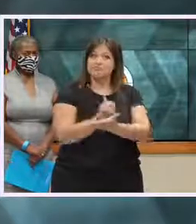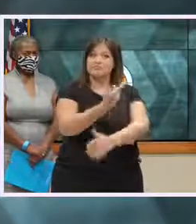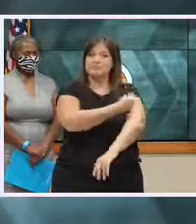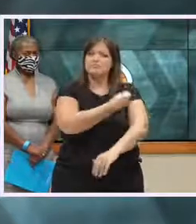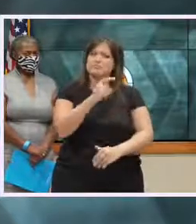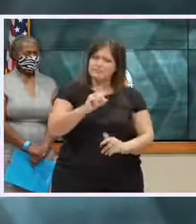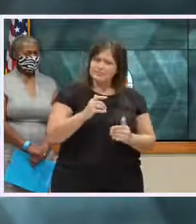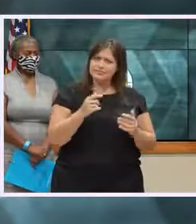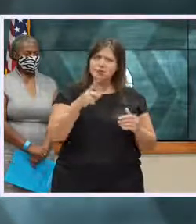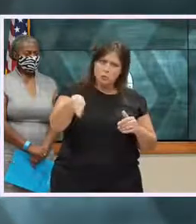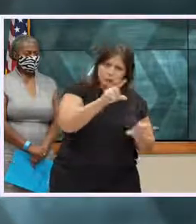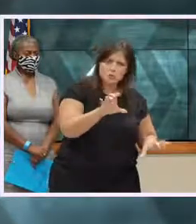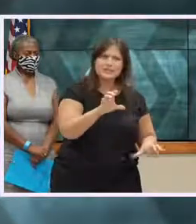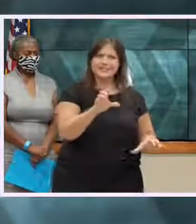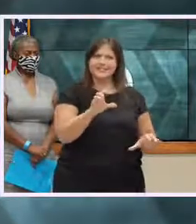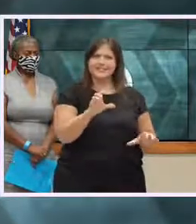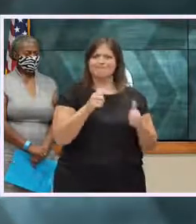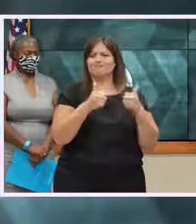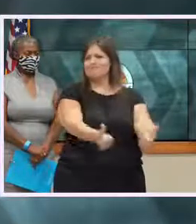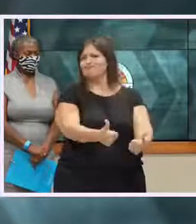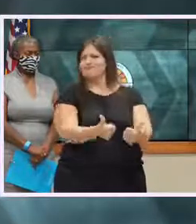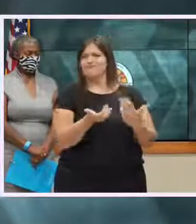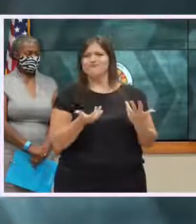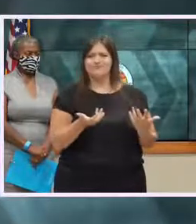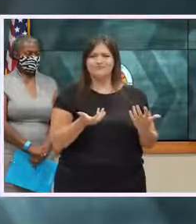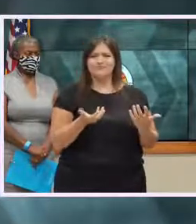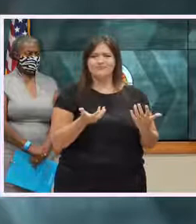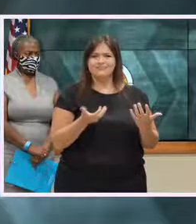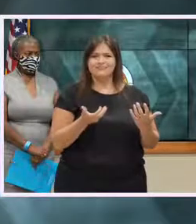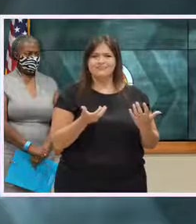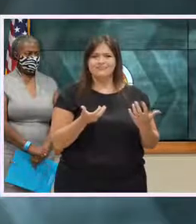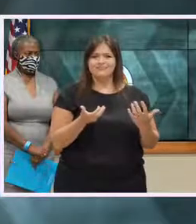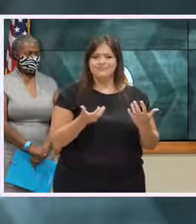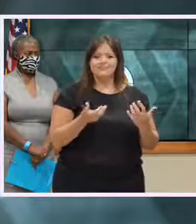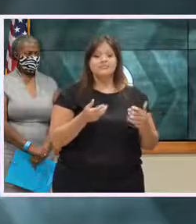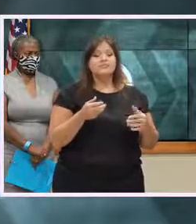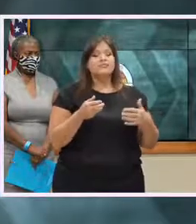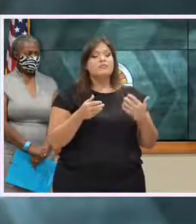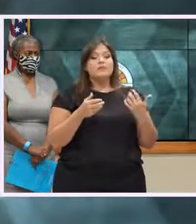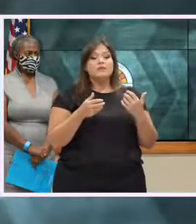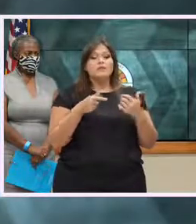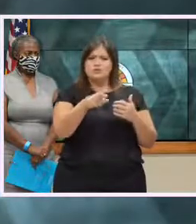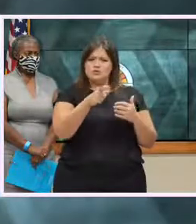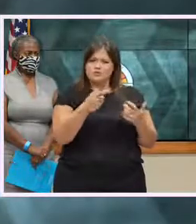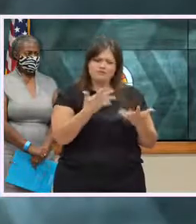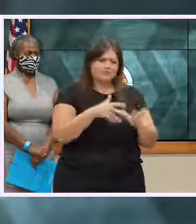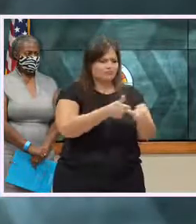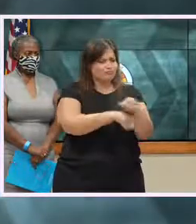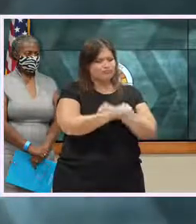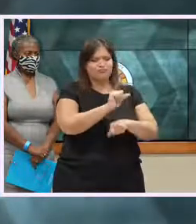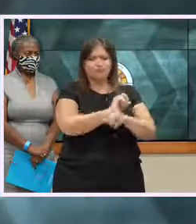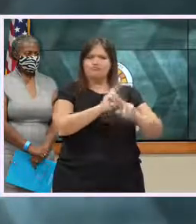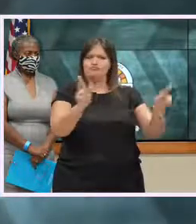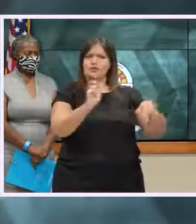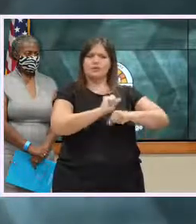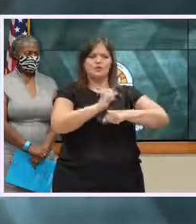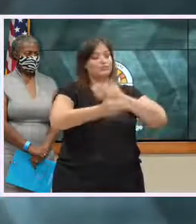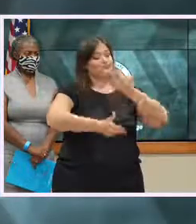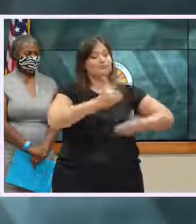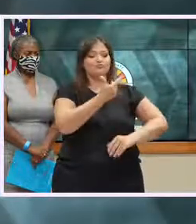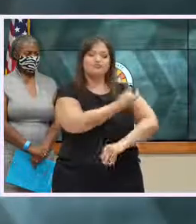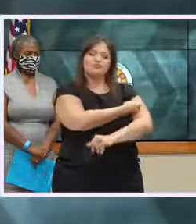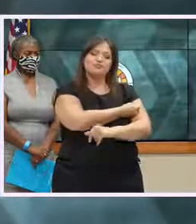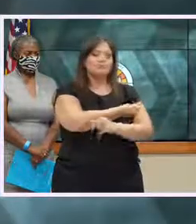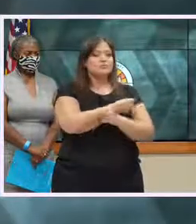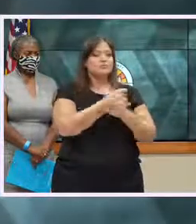you made that sacrifice. You've taken steps every time we've needed you. And now I